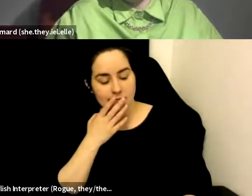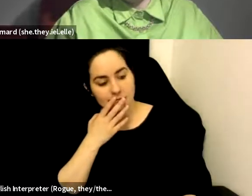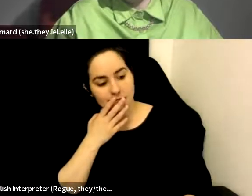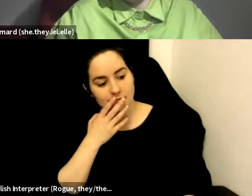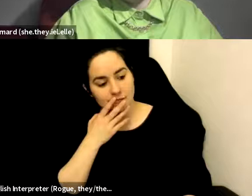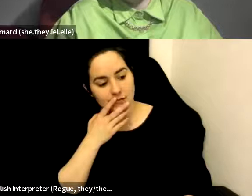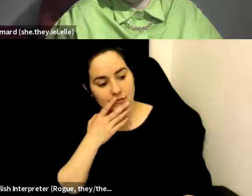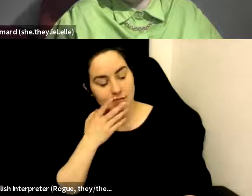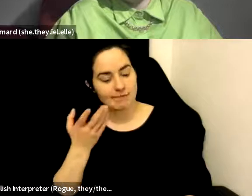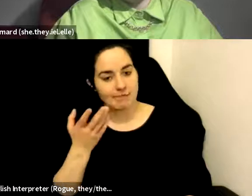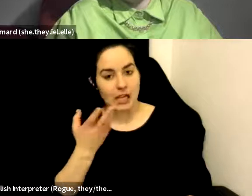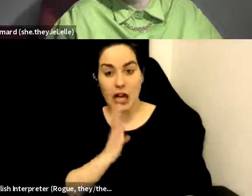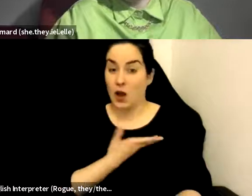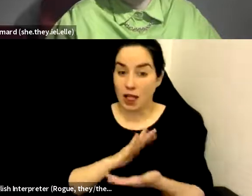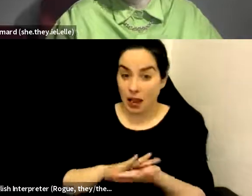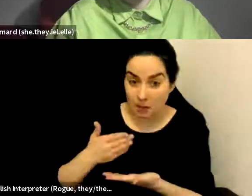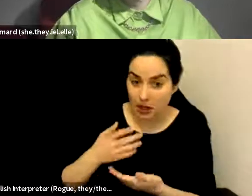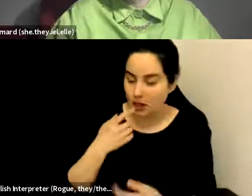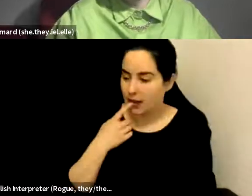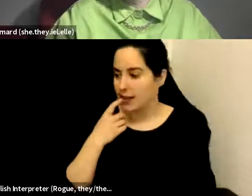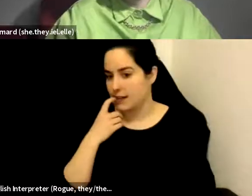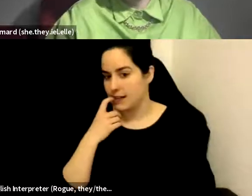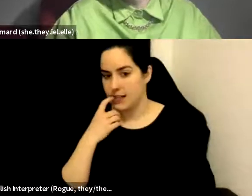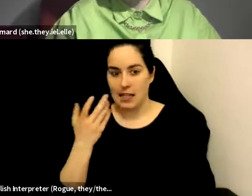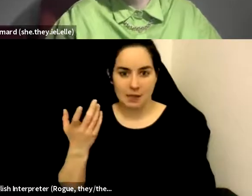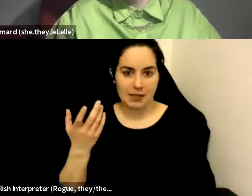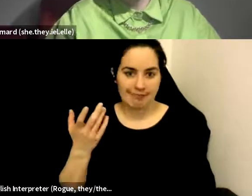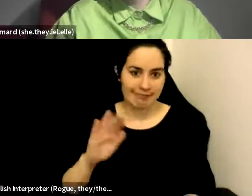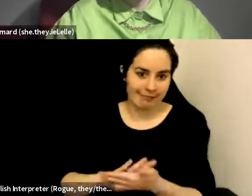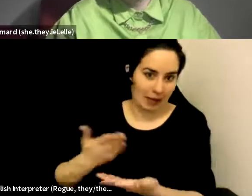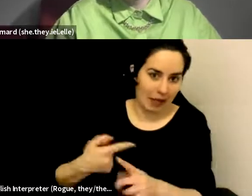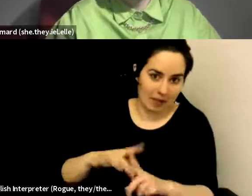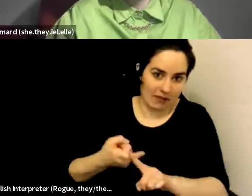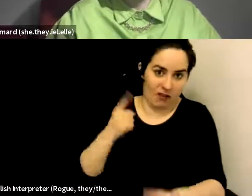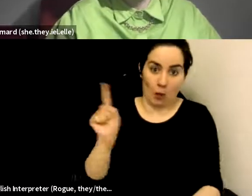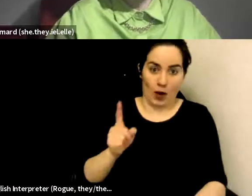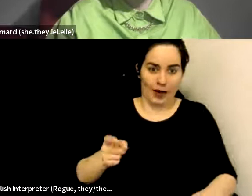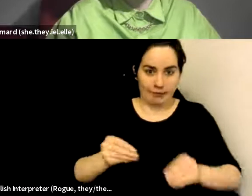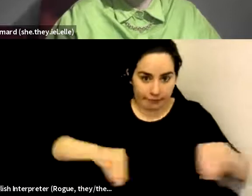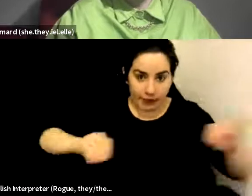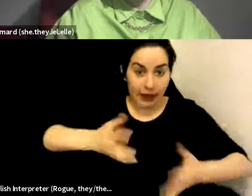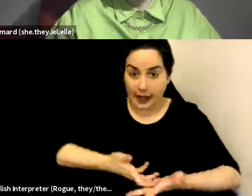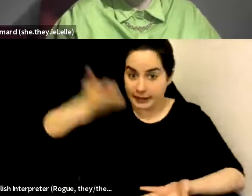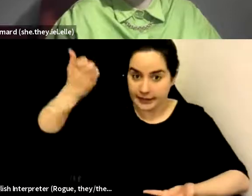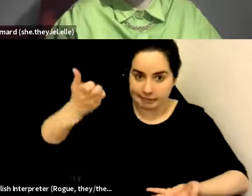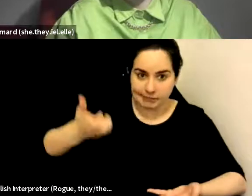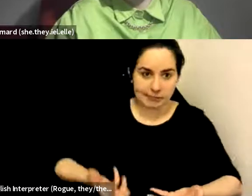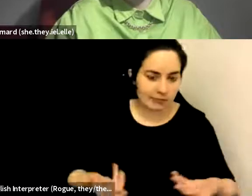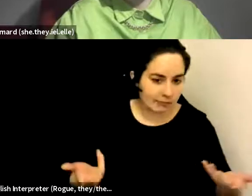Our laptop, a lot of the technology that we have is from land extraction, and at the expense